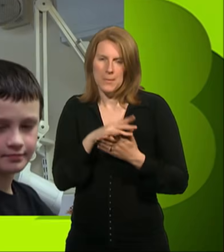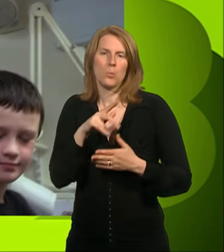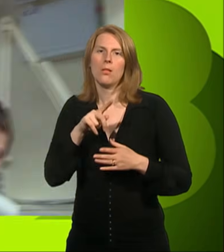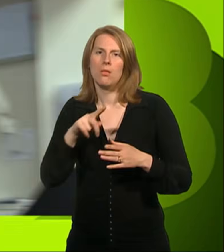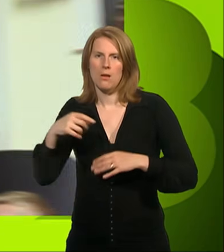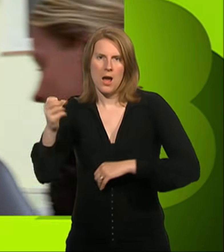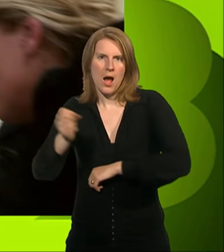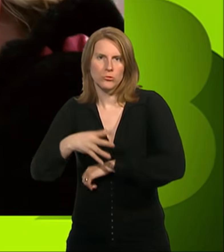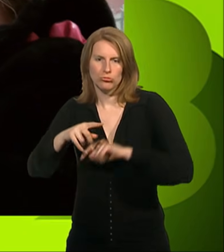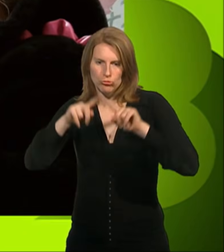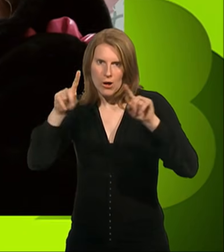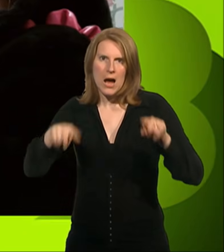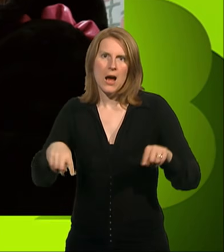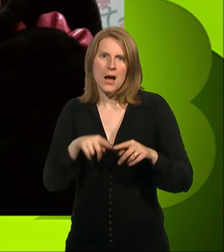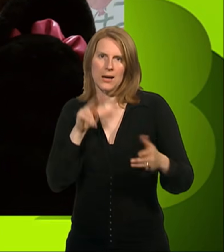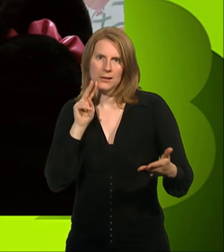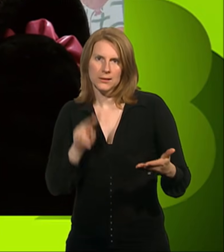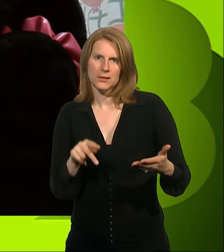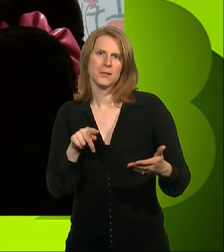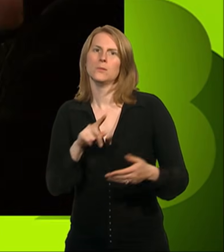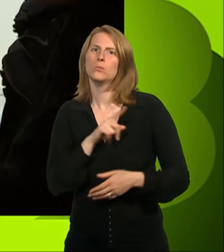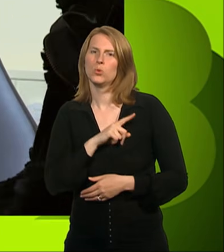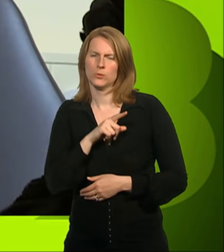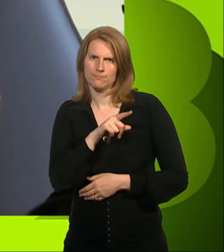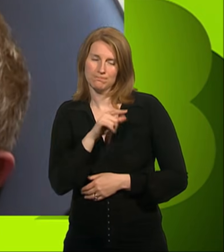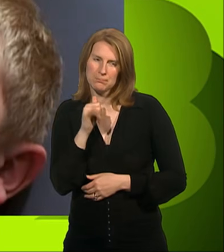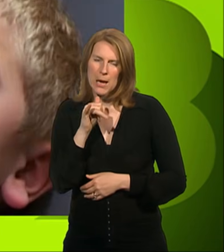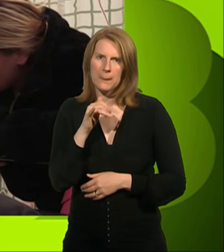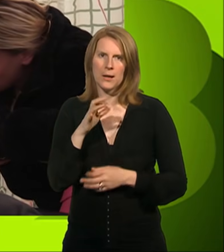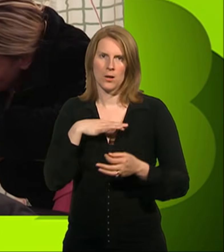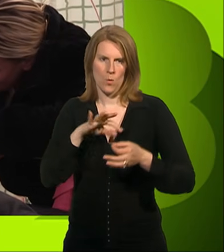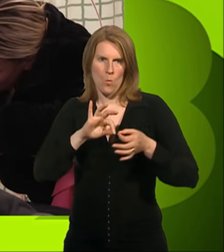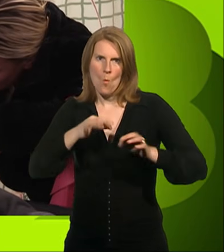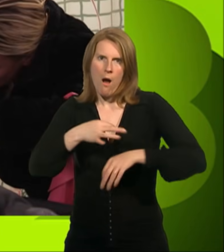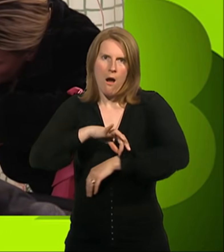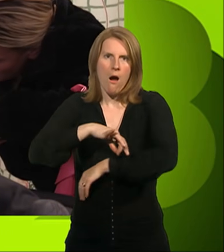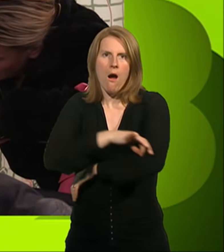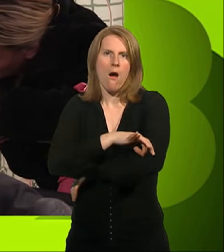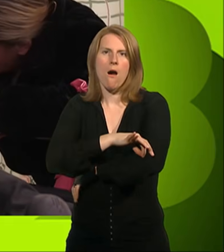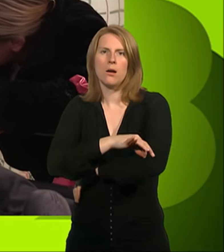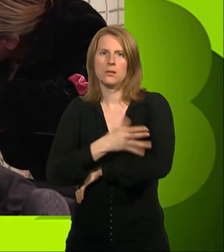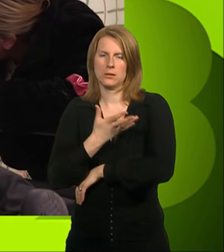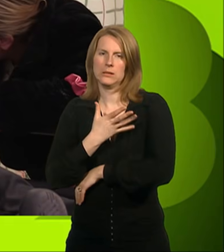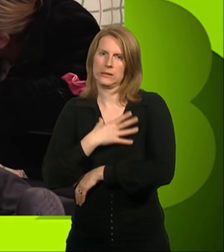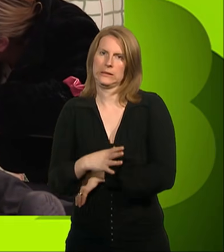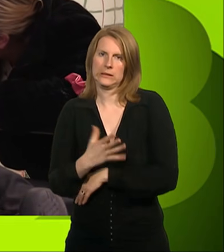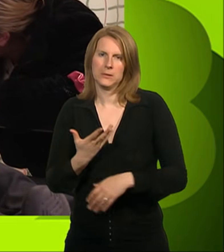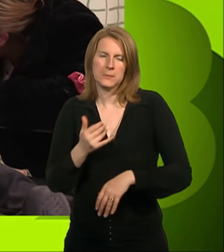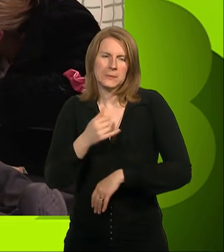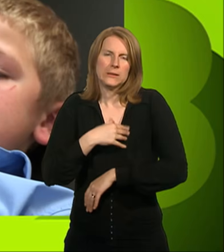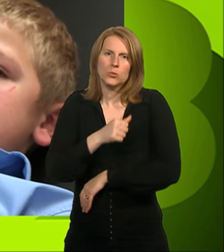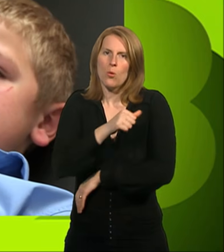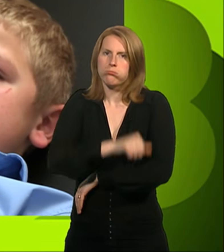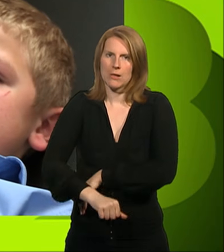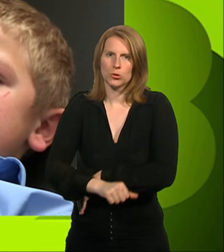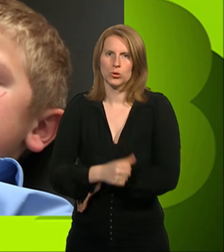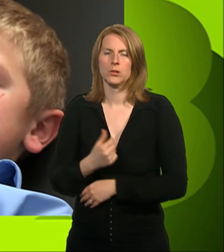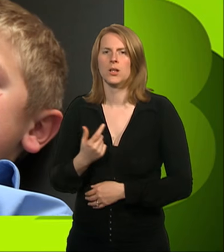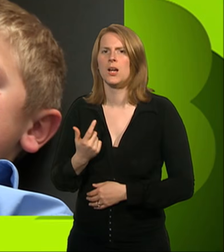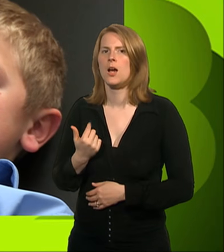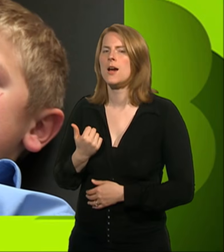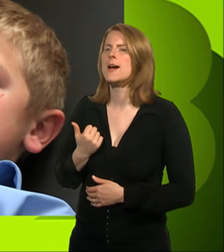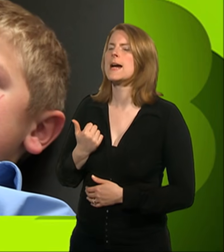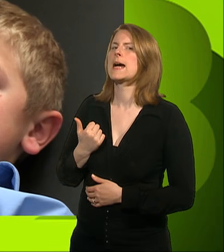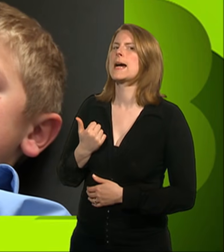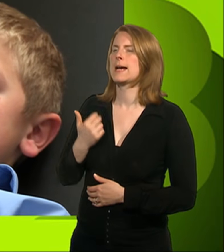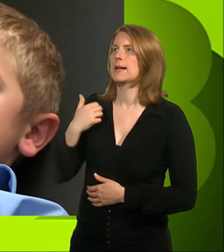in. Right. So sometimes it does need a little operation. I don't think an operation was part of the dream, but it could be the only way